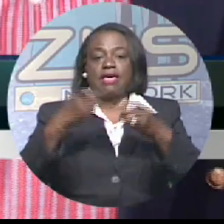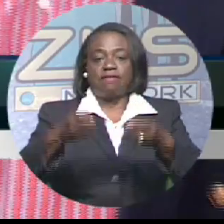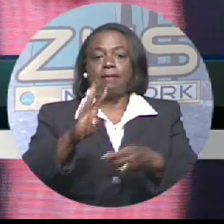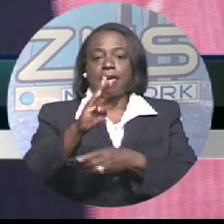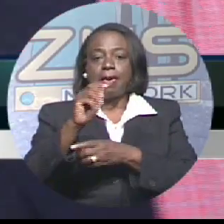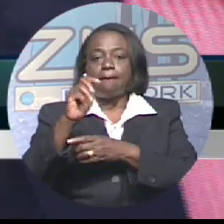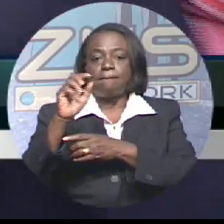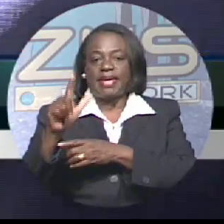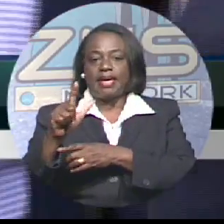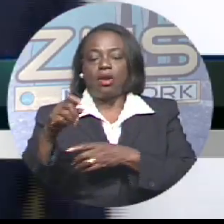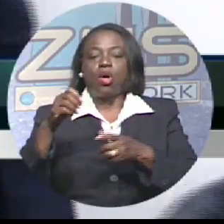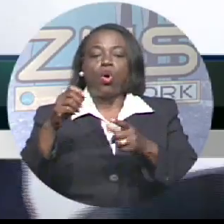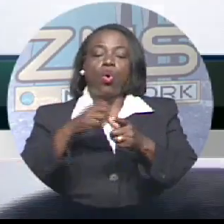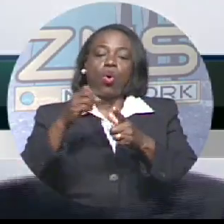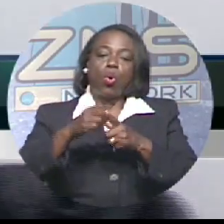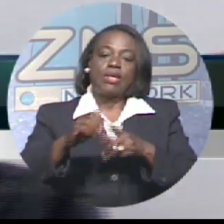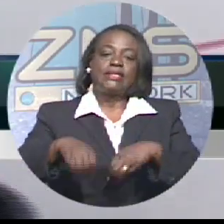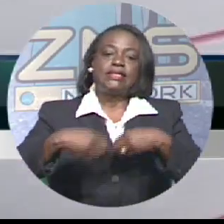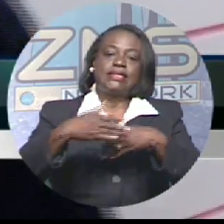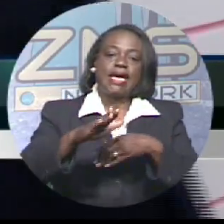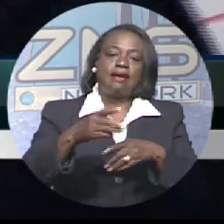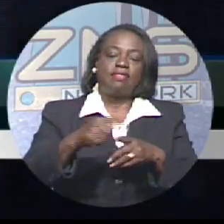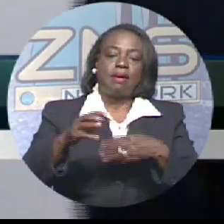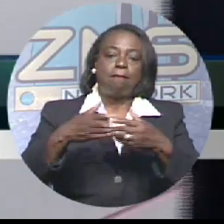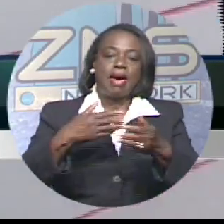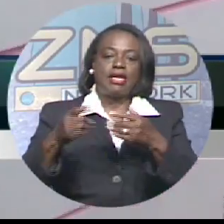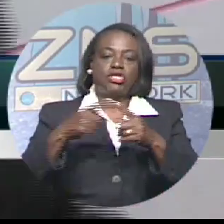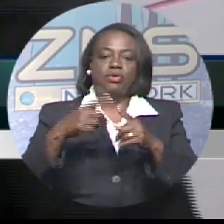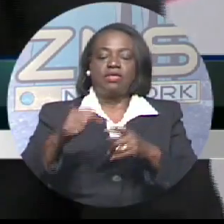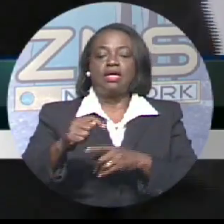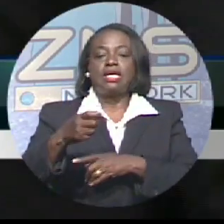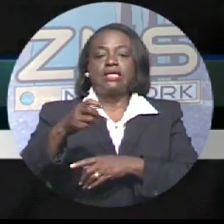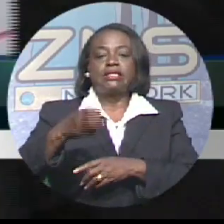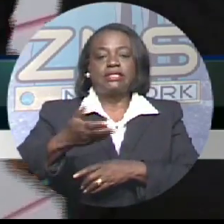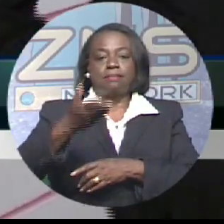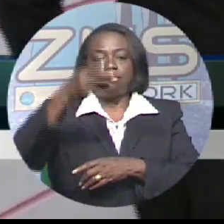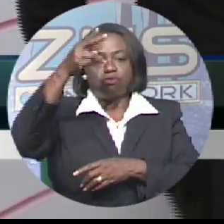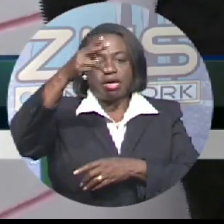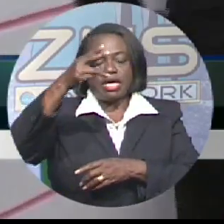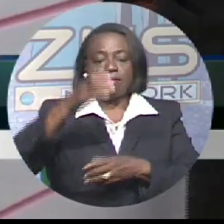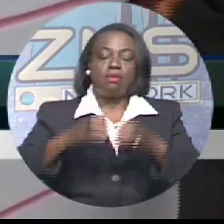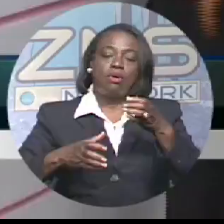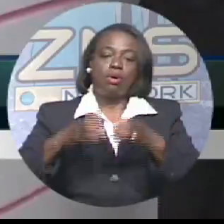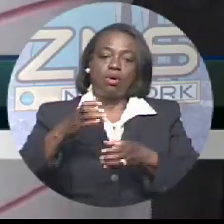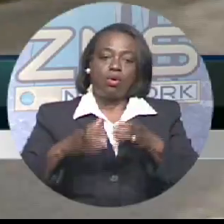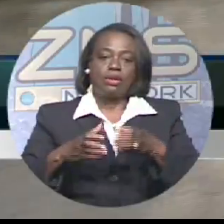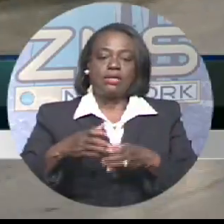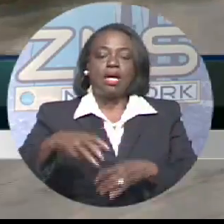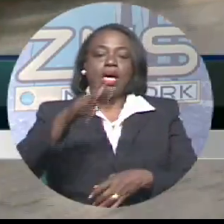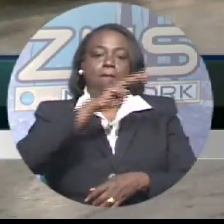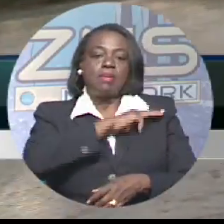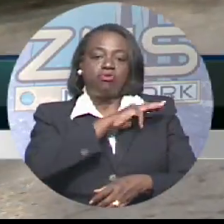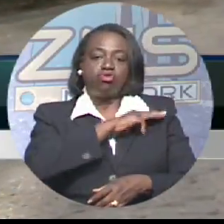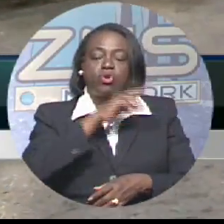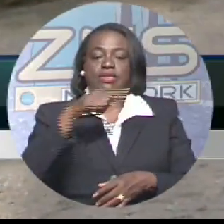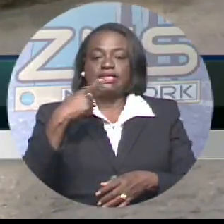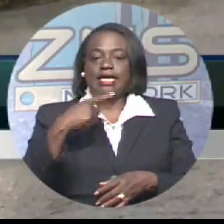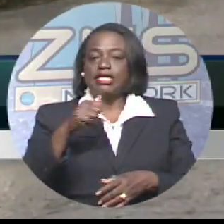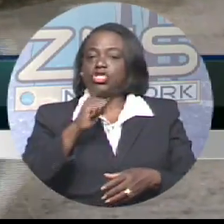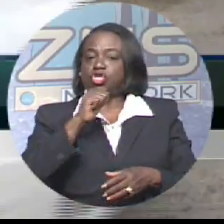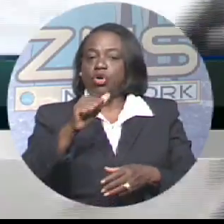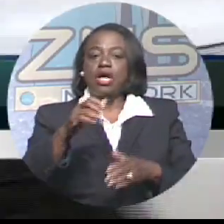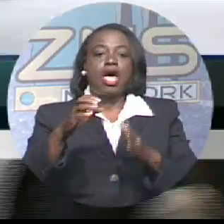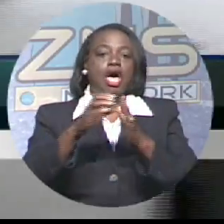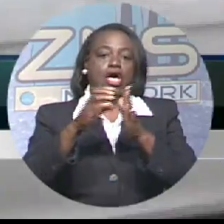or refer the matter to the Supreme Court. While he relied on the Constitution to support his point, Monroe made it clear that it was not a